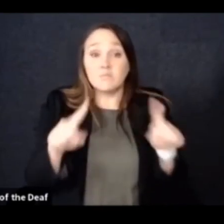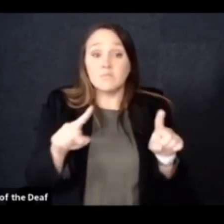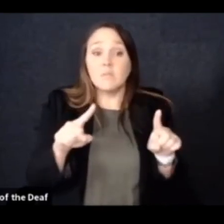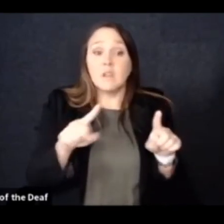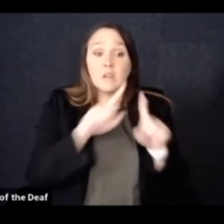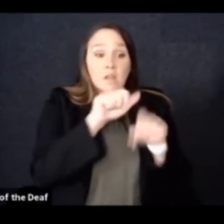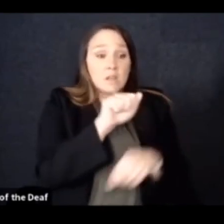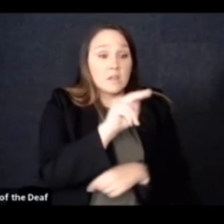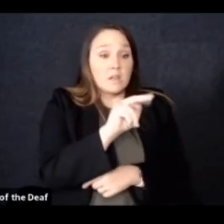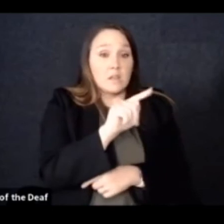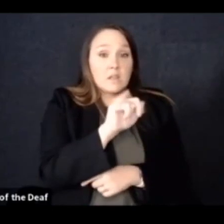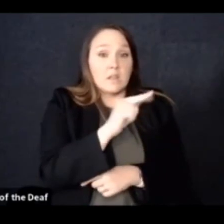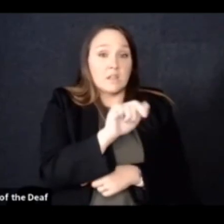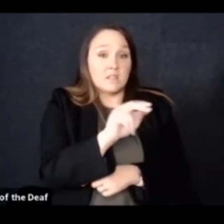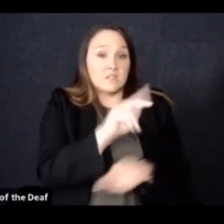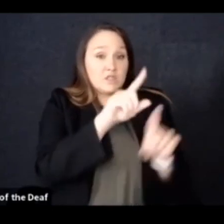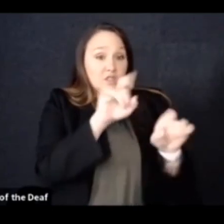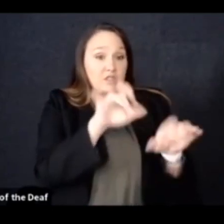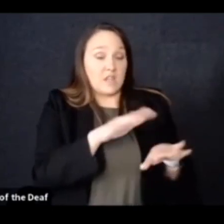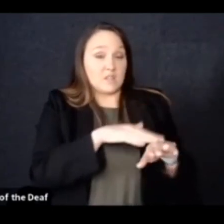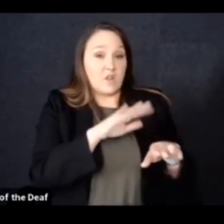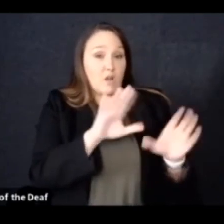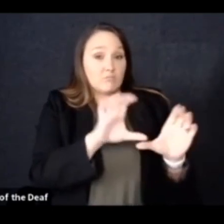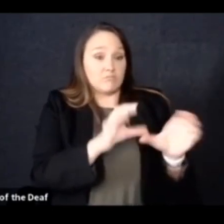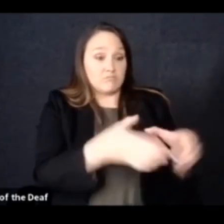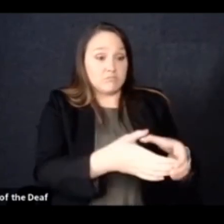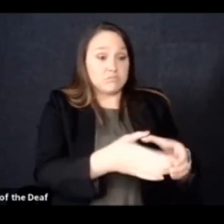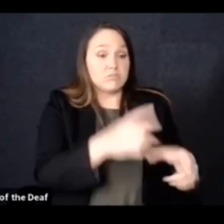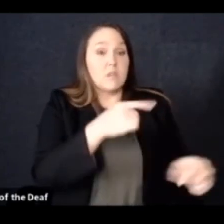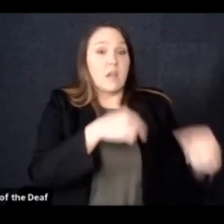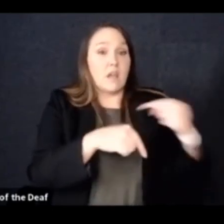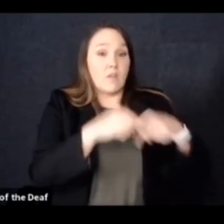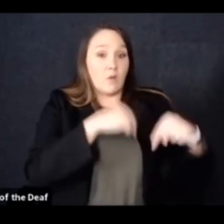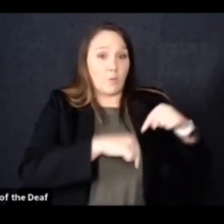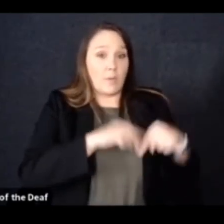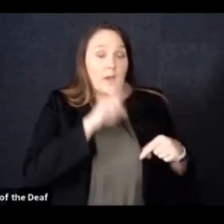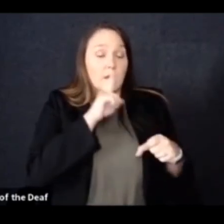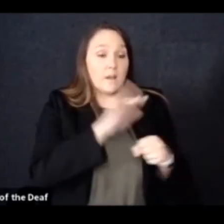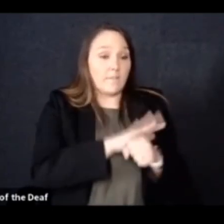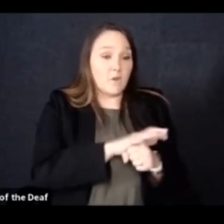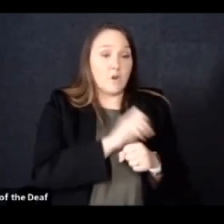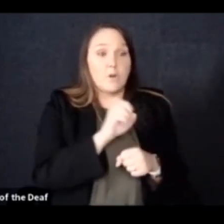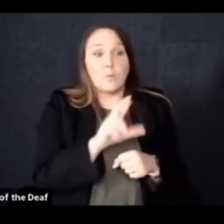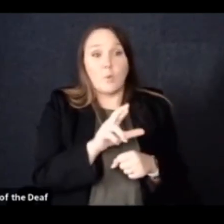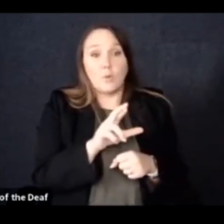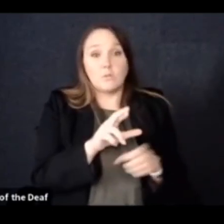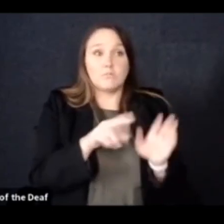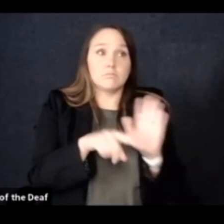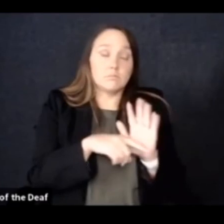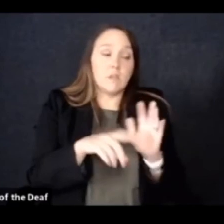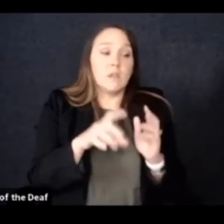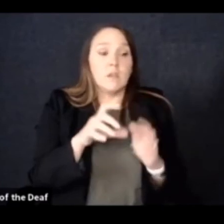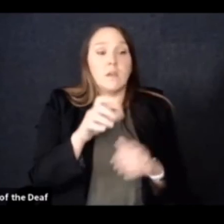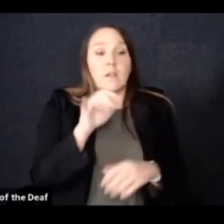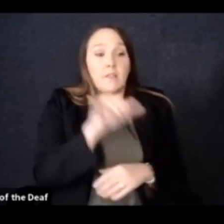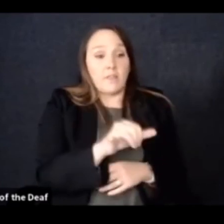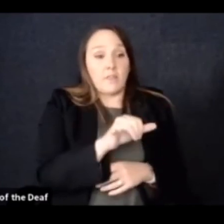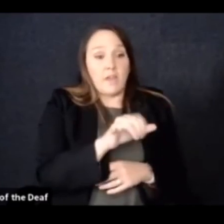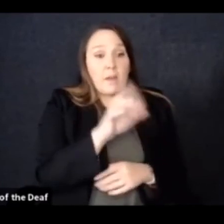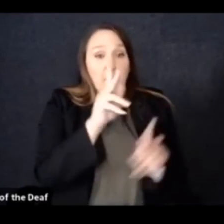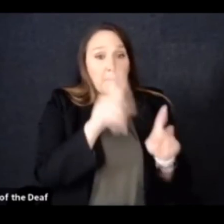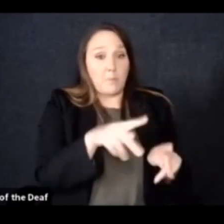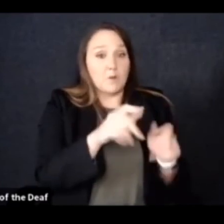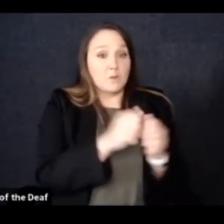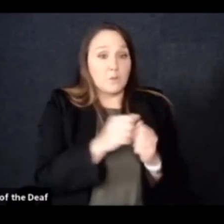test on a population and then go back and confirm or not confirm that person's a case with a